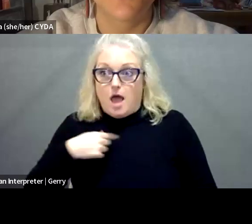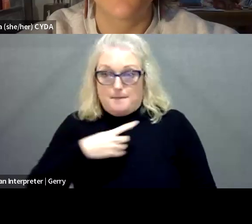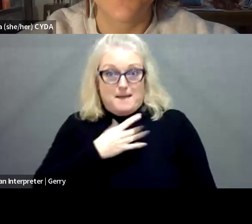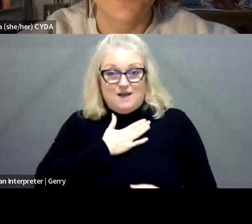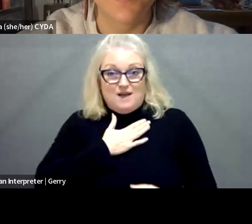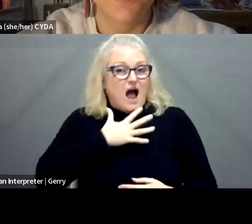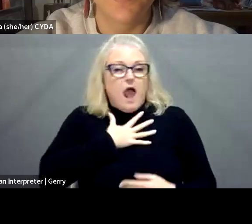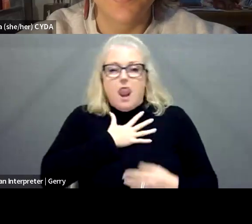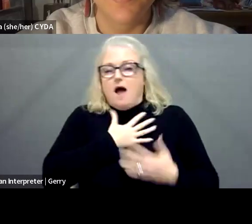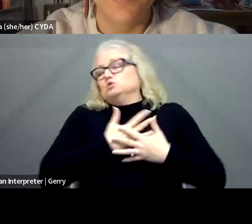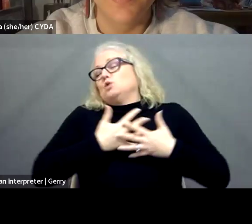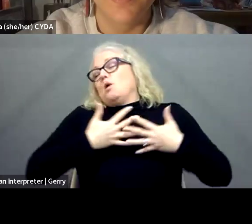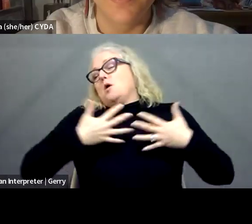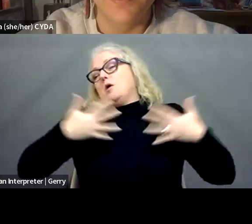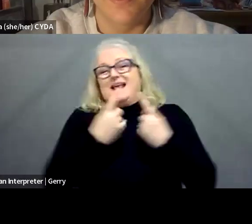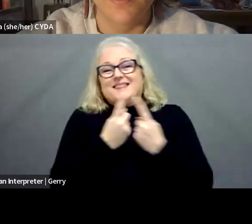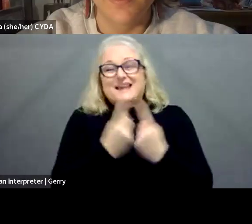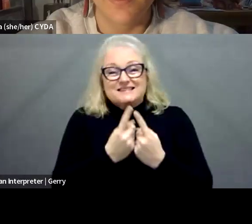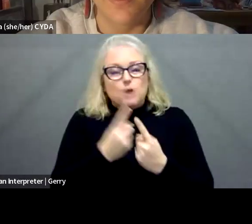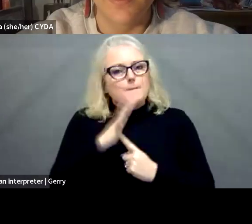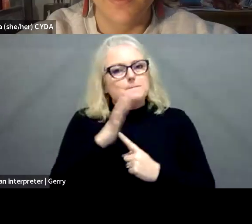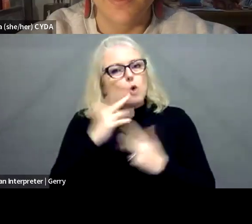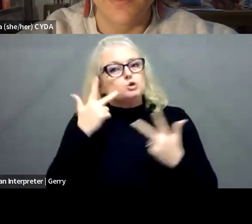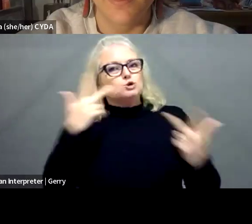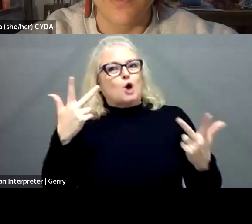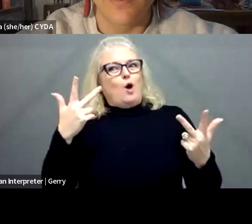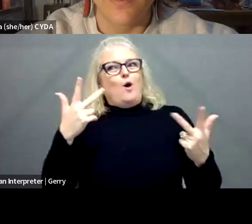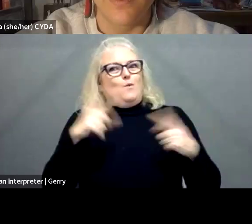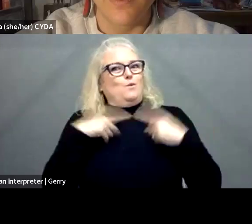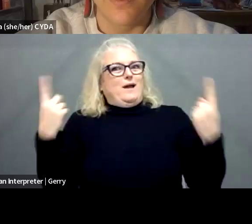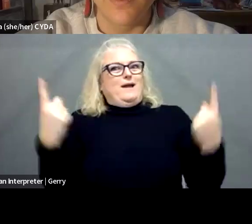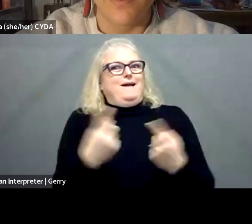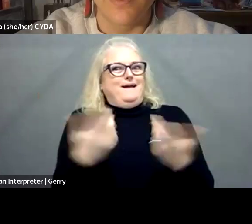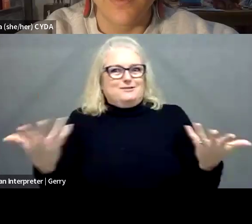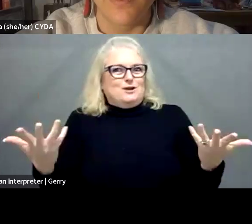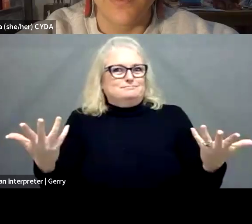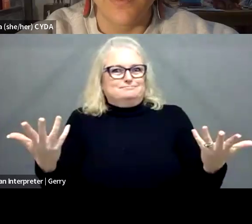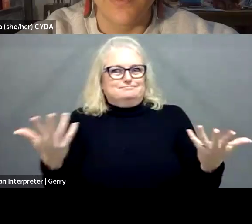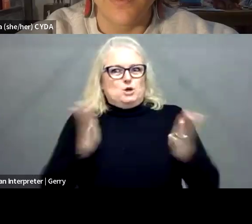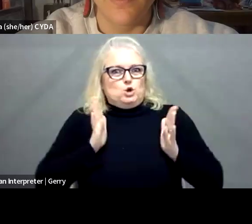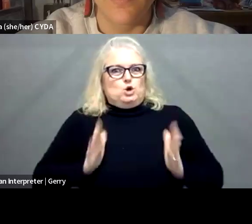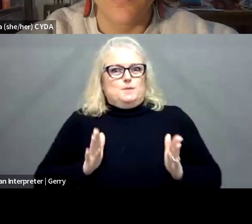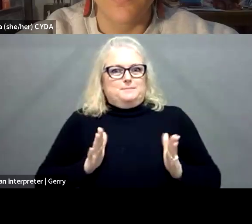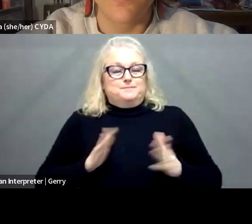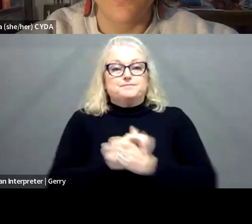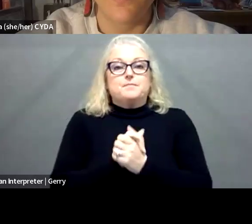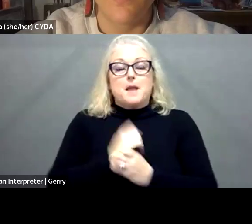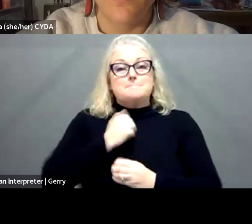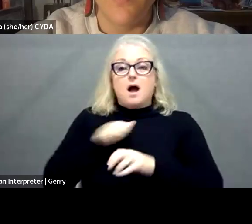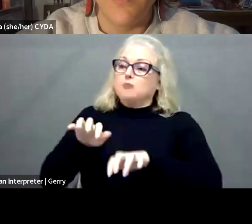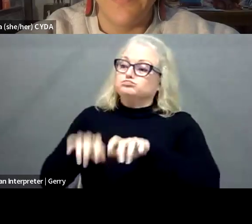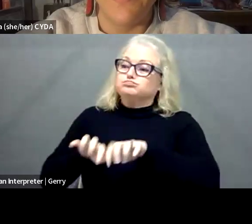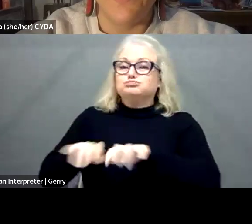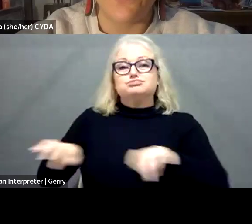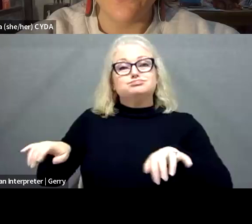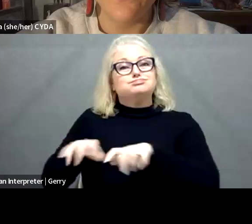So I think it's important to show that. And I guess for me, when I think about my songwriting, I,